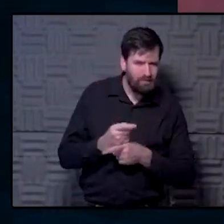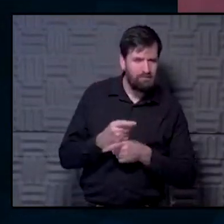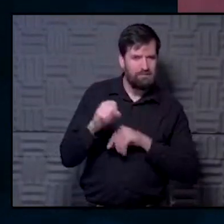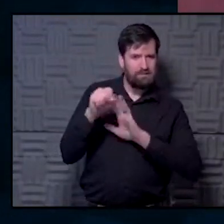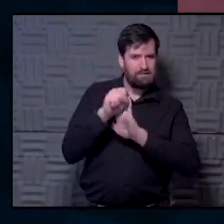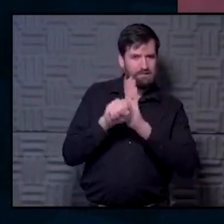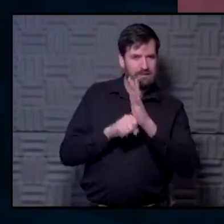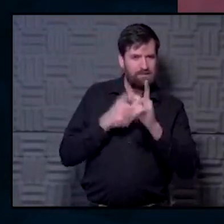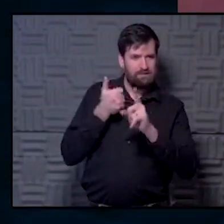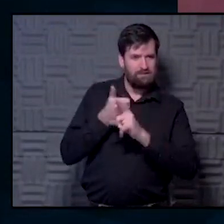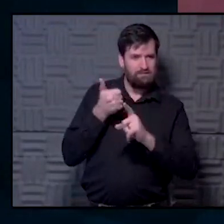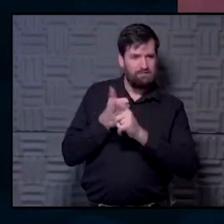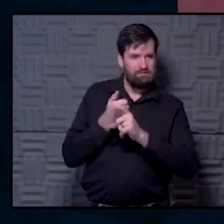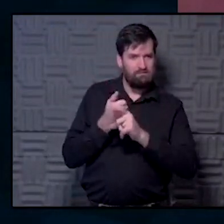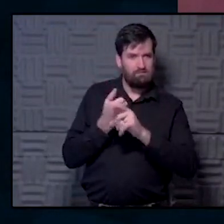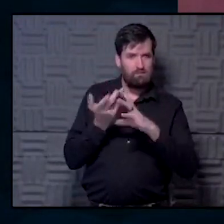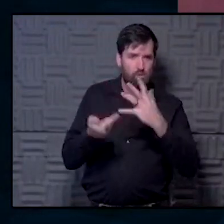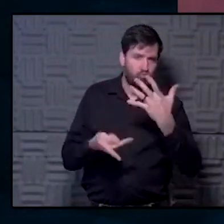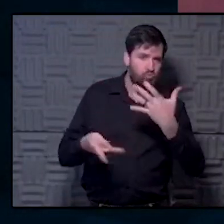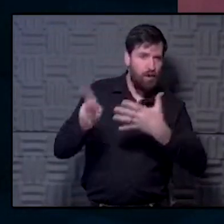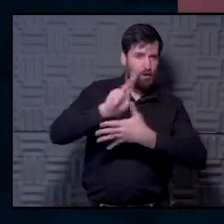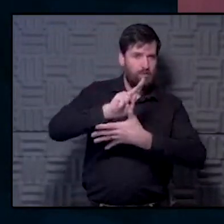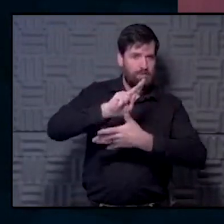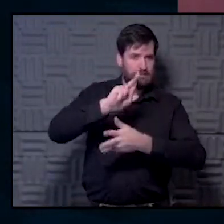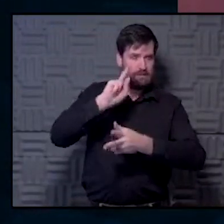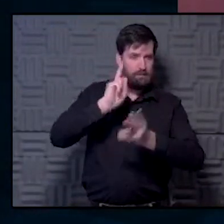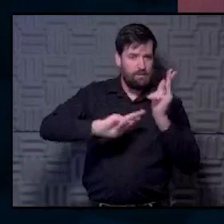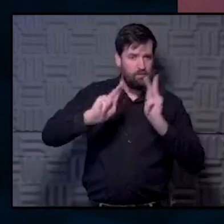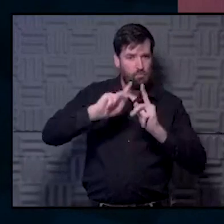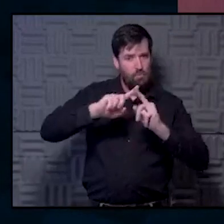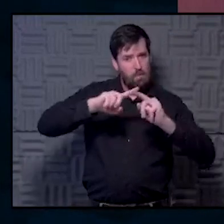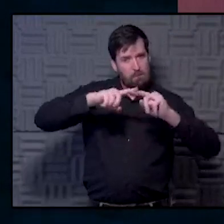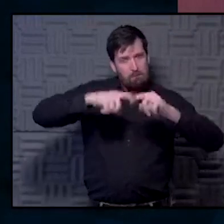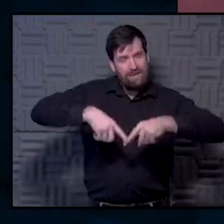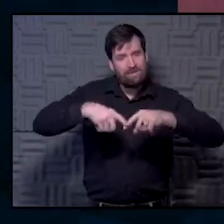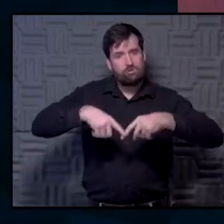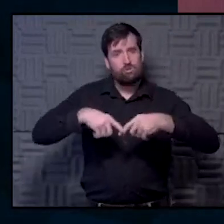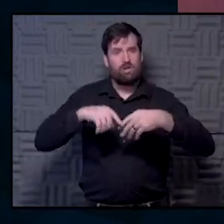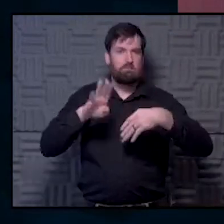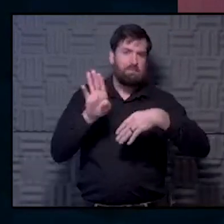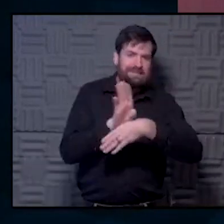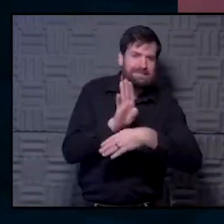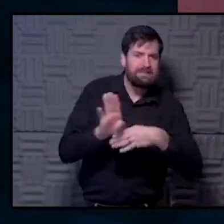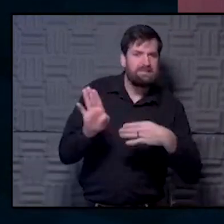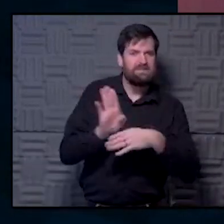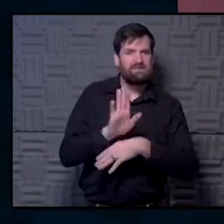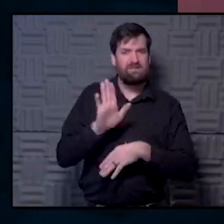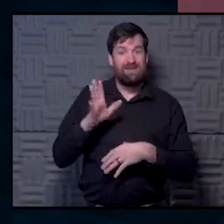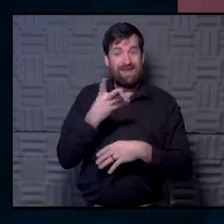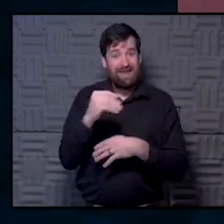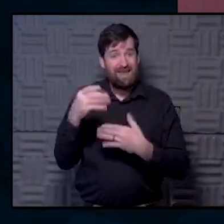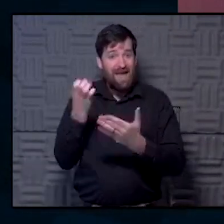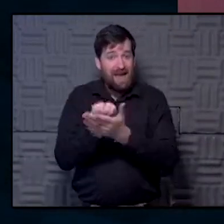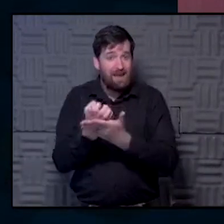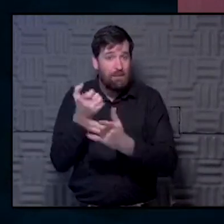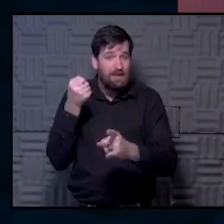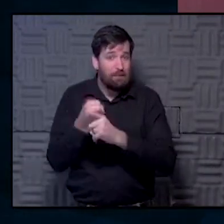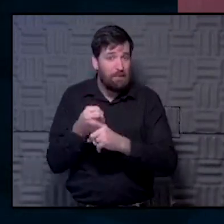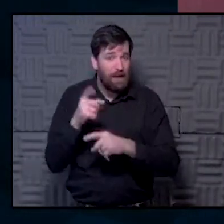states actually prioritizing people based on the industry economic impact that they work